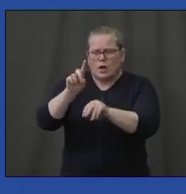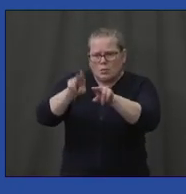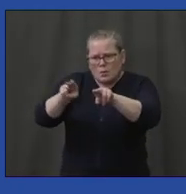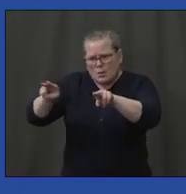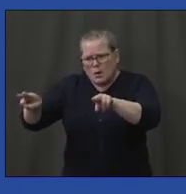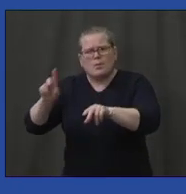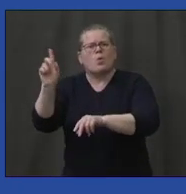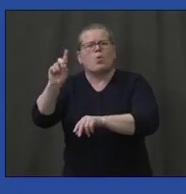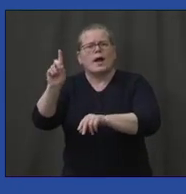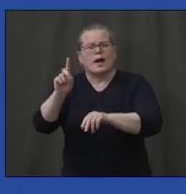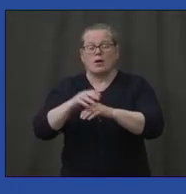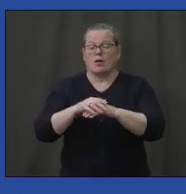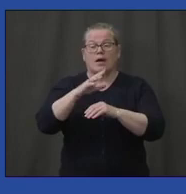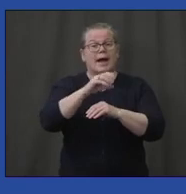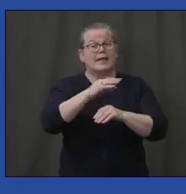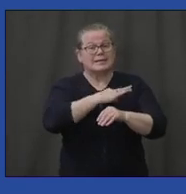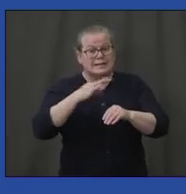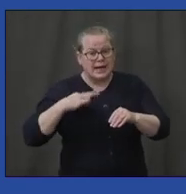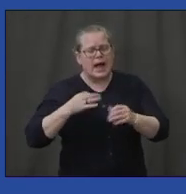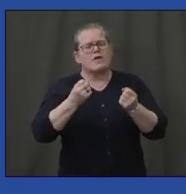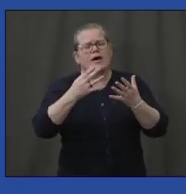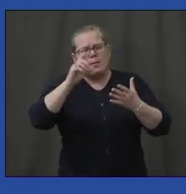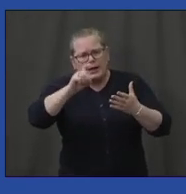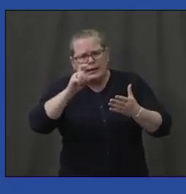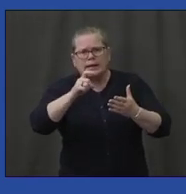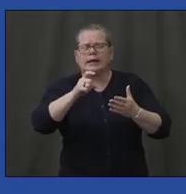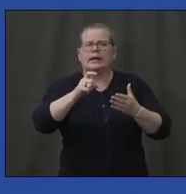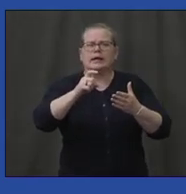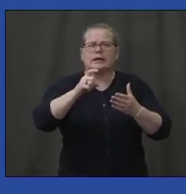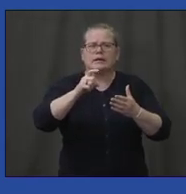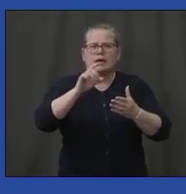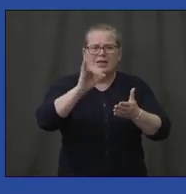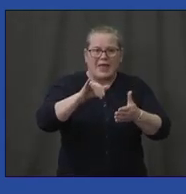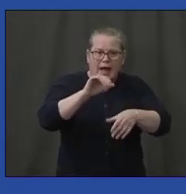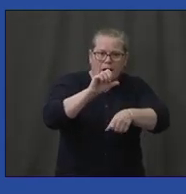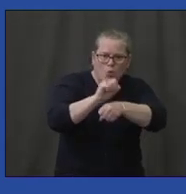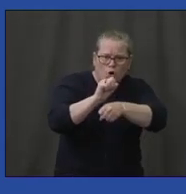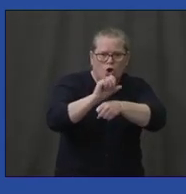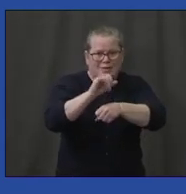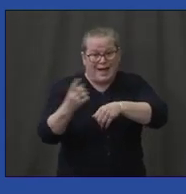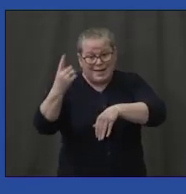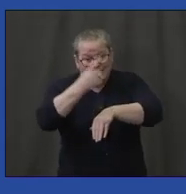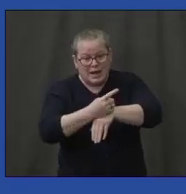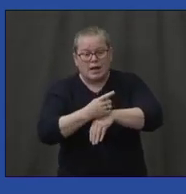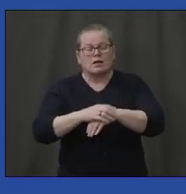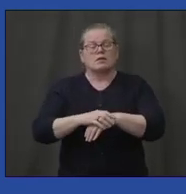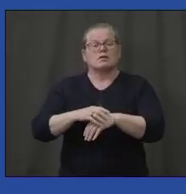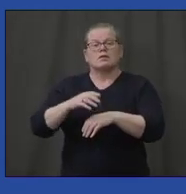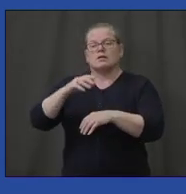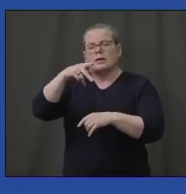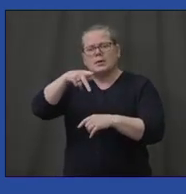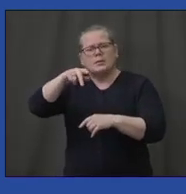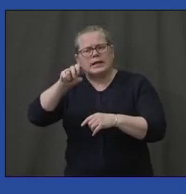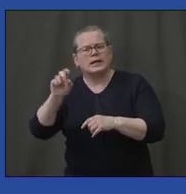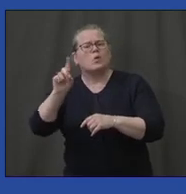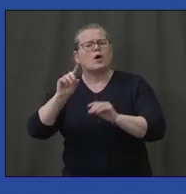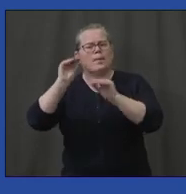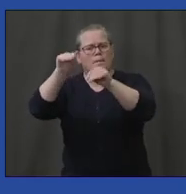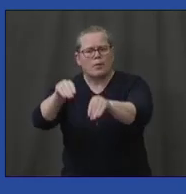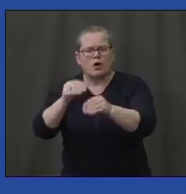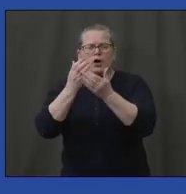stuff, just getting the PPE, the beds, the food service, and ventilators, and where we came up with those assumptions for